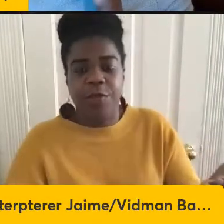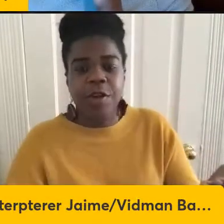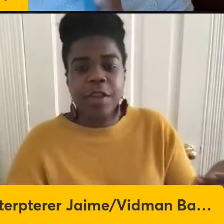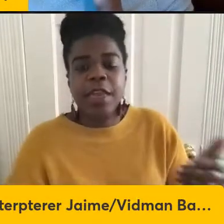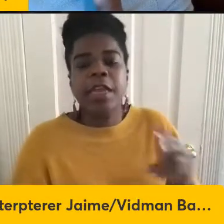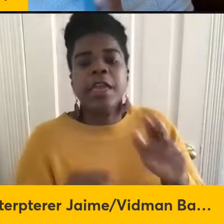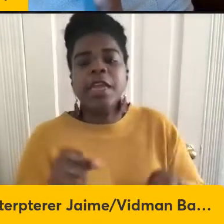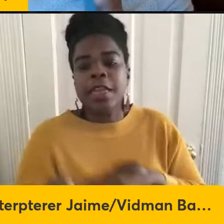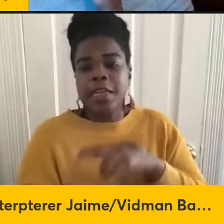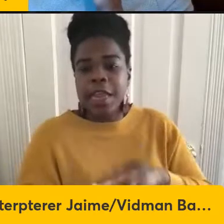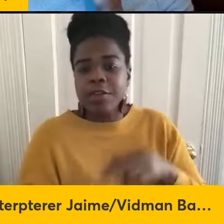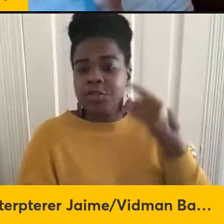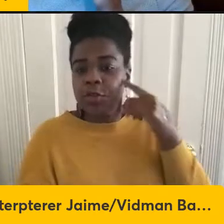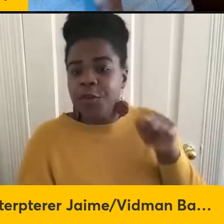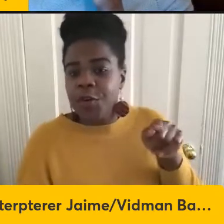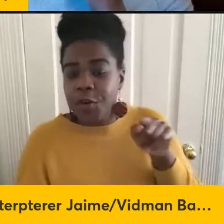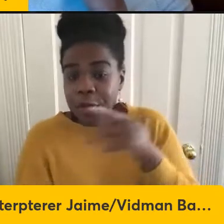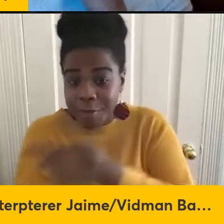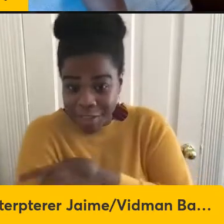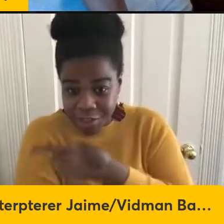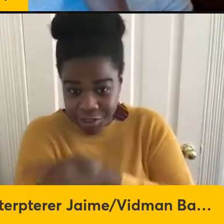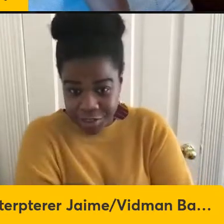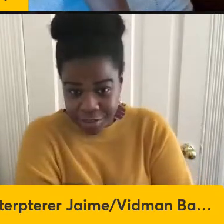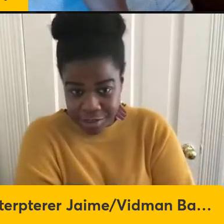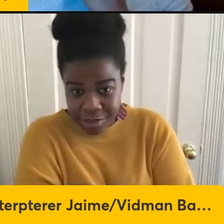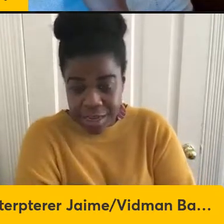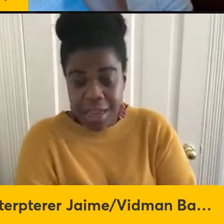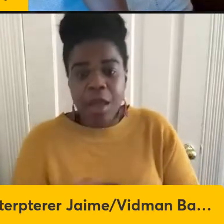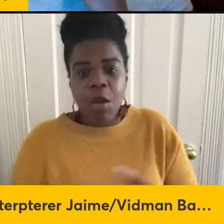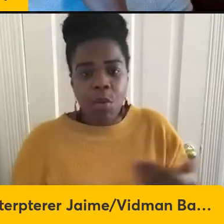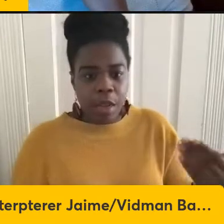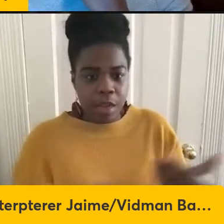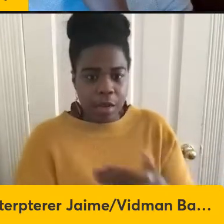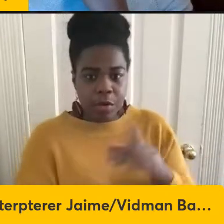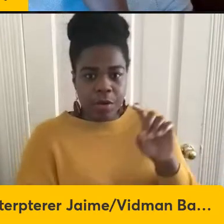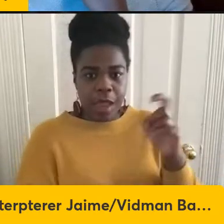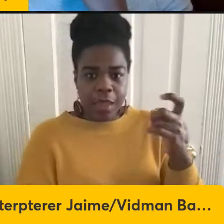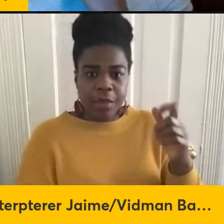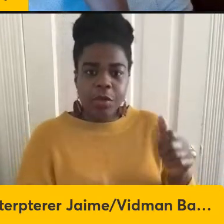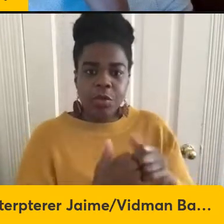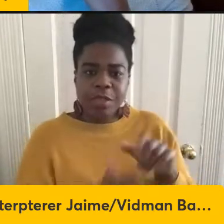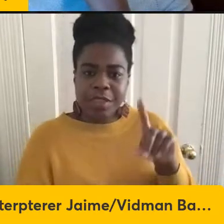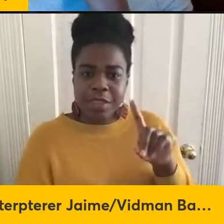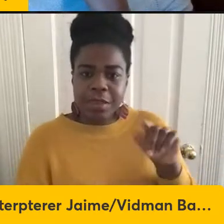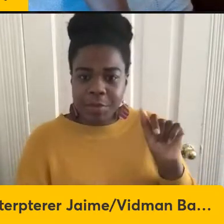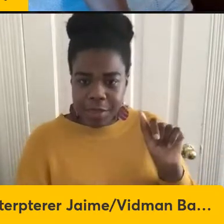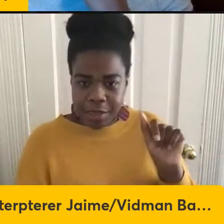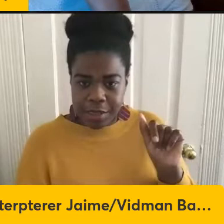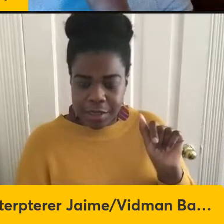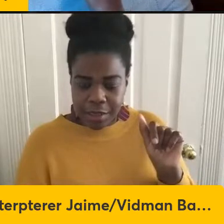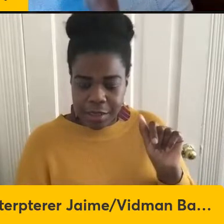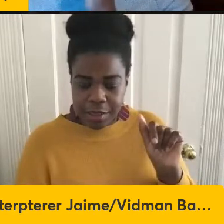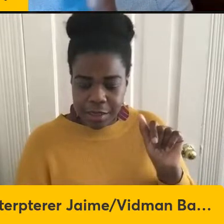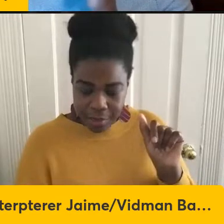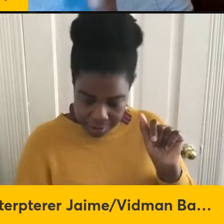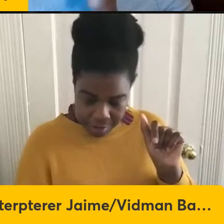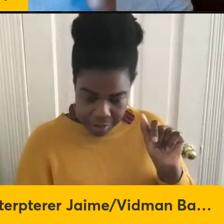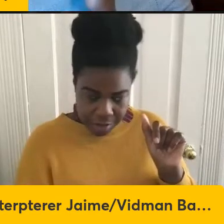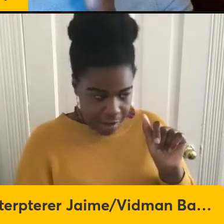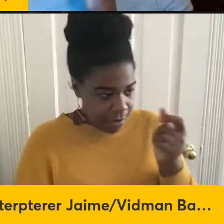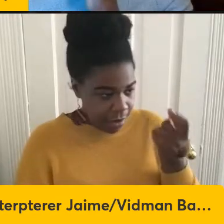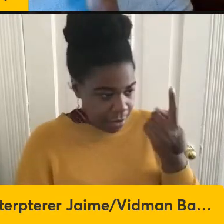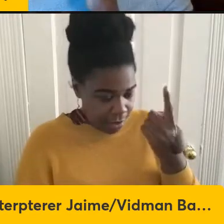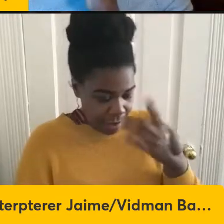for them. Because when we are newly diagnosed with a disability, sometimes we just need to get our sea legs and